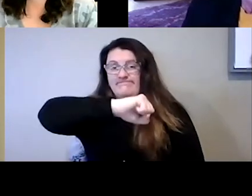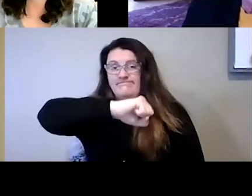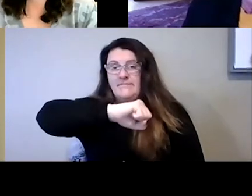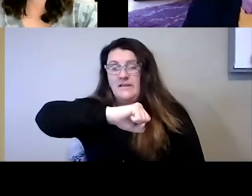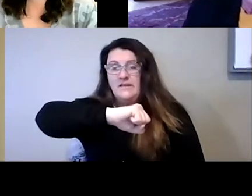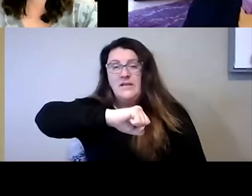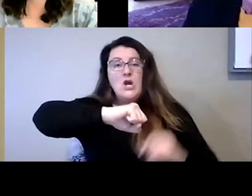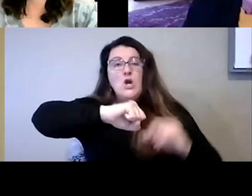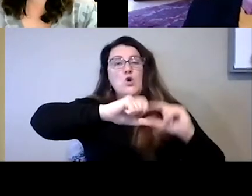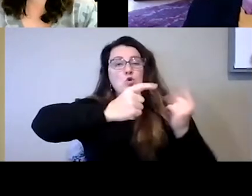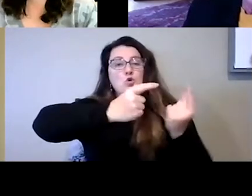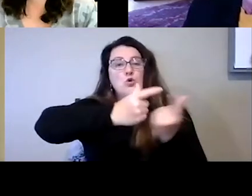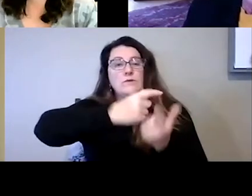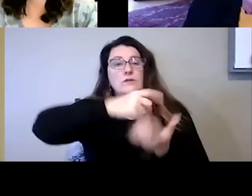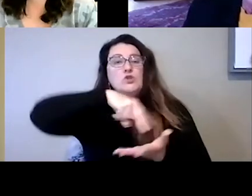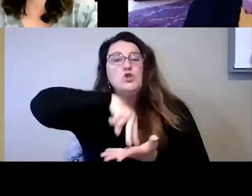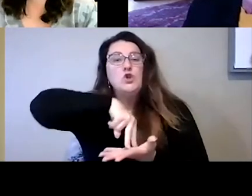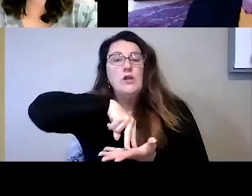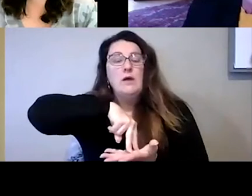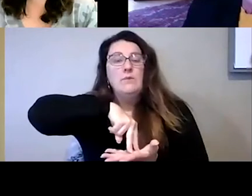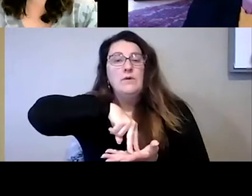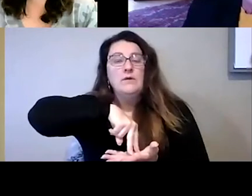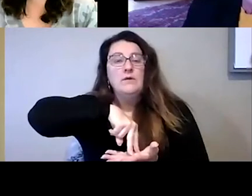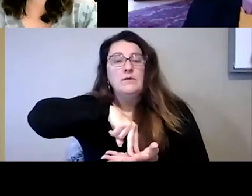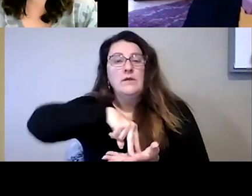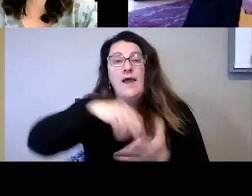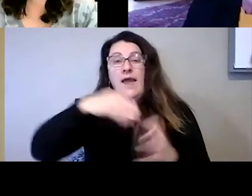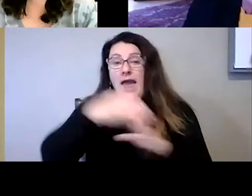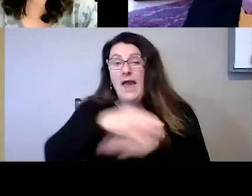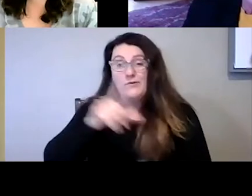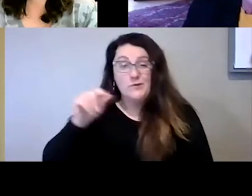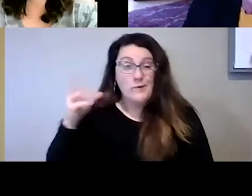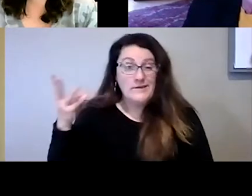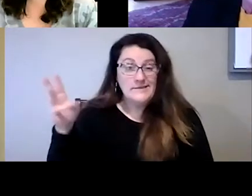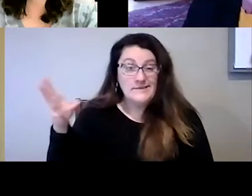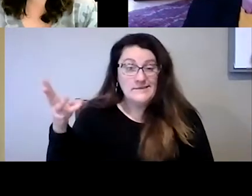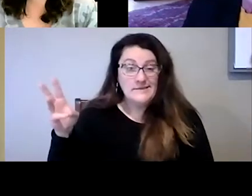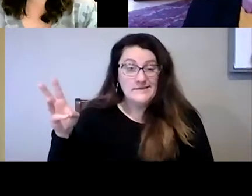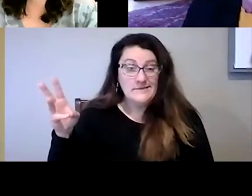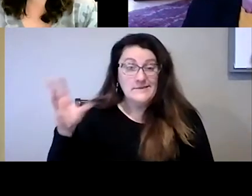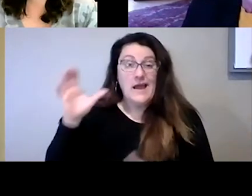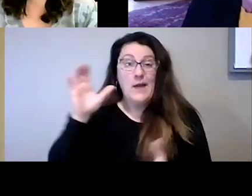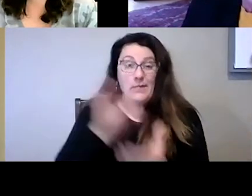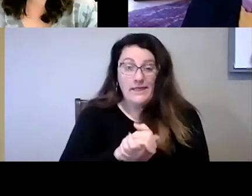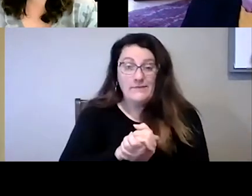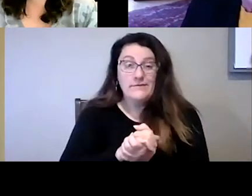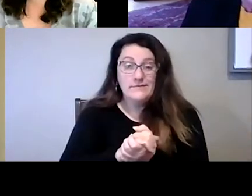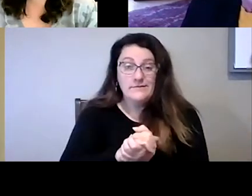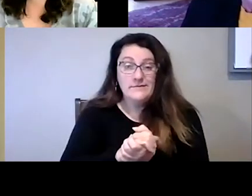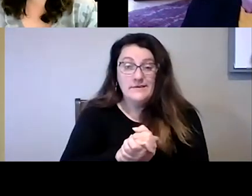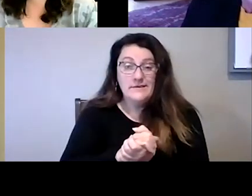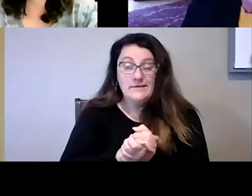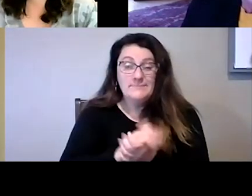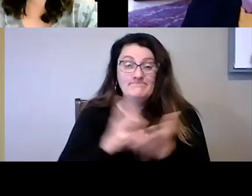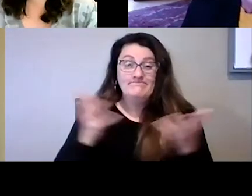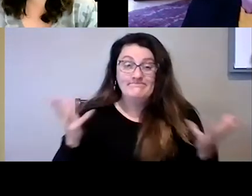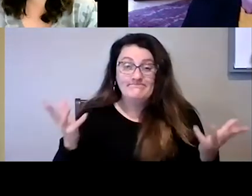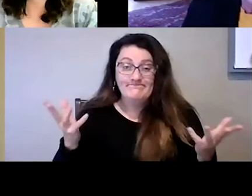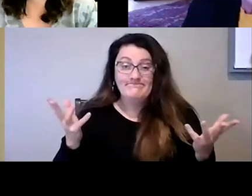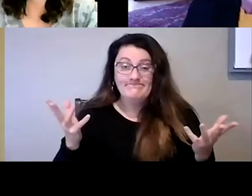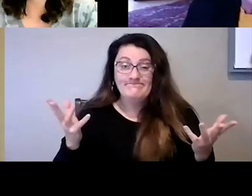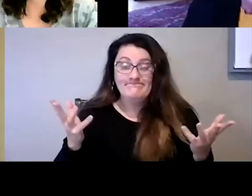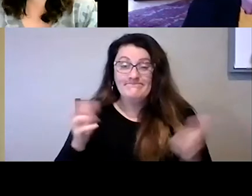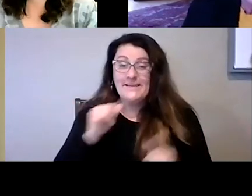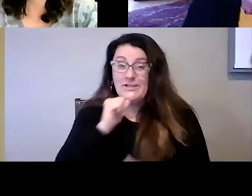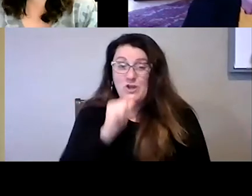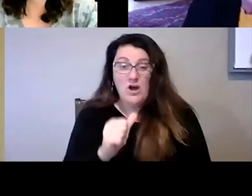groups stood up post 2016. I believe that it's because there had